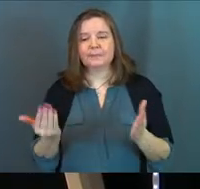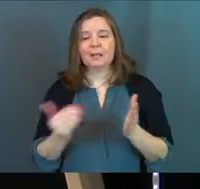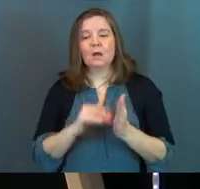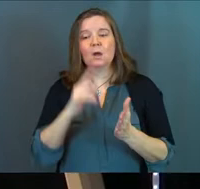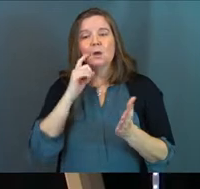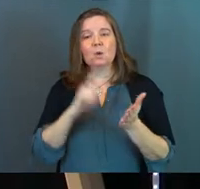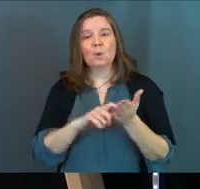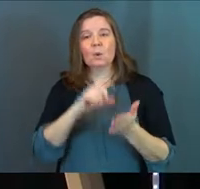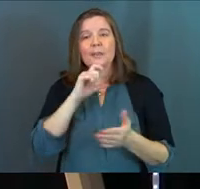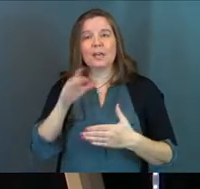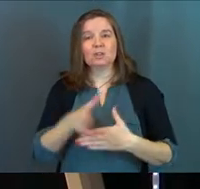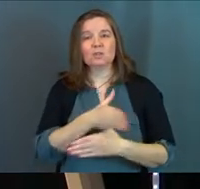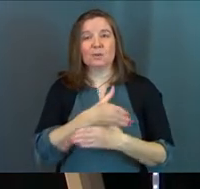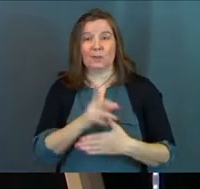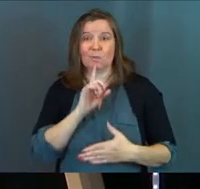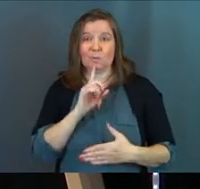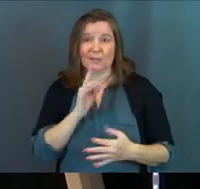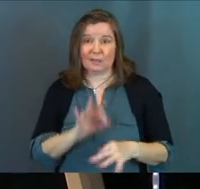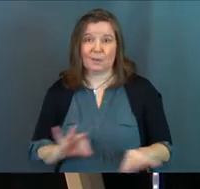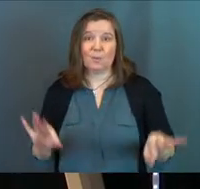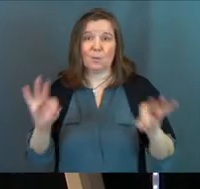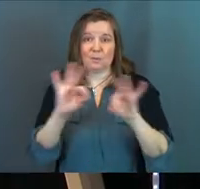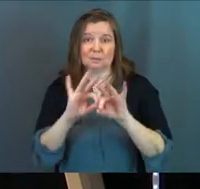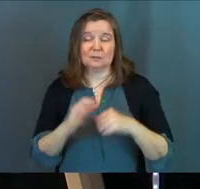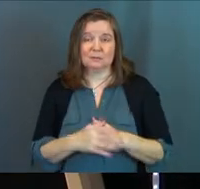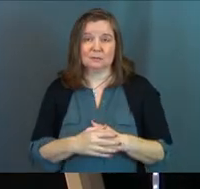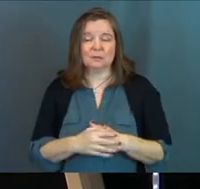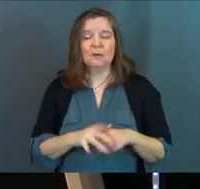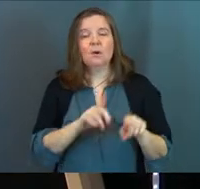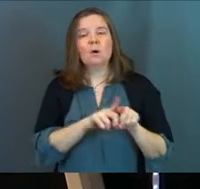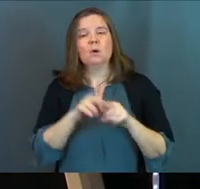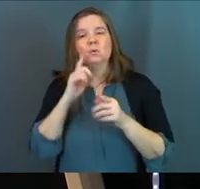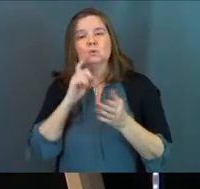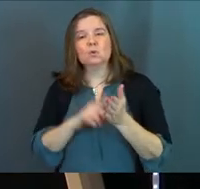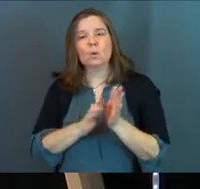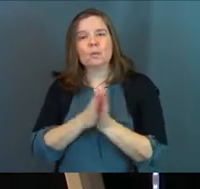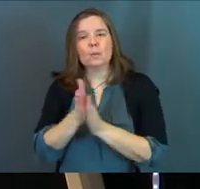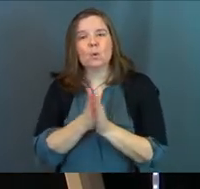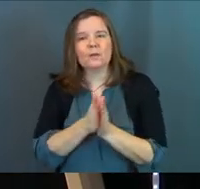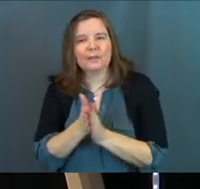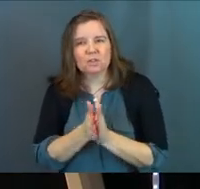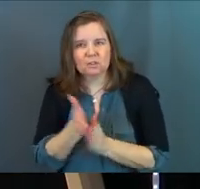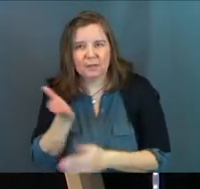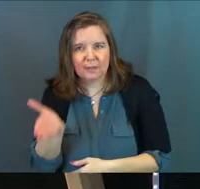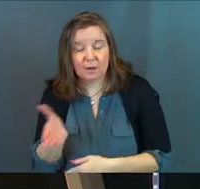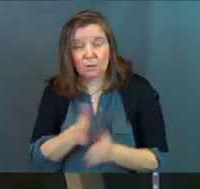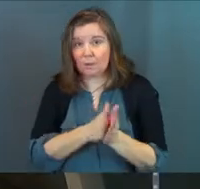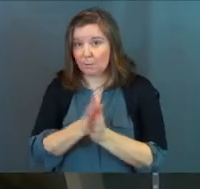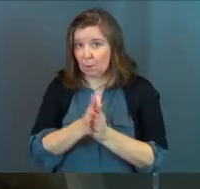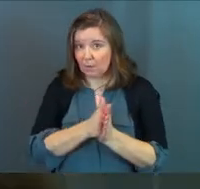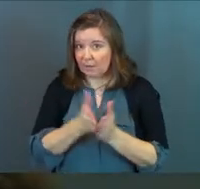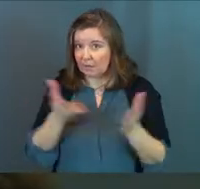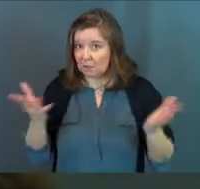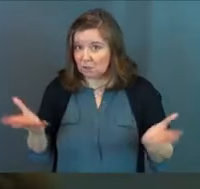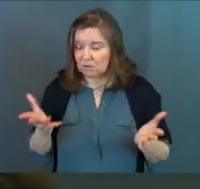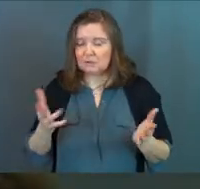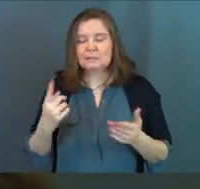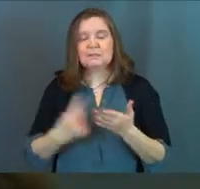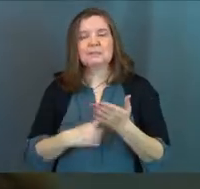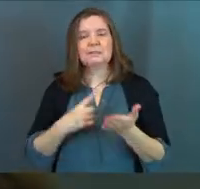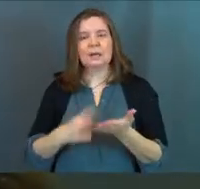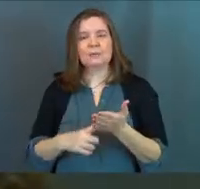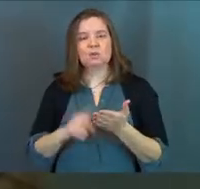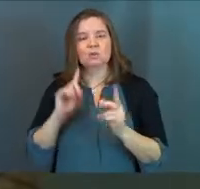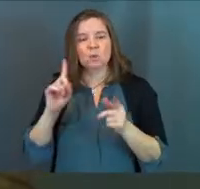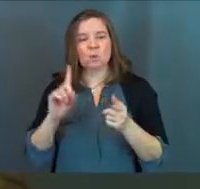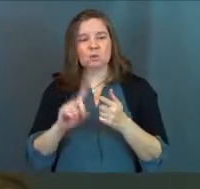Again, notice those age ranges. Those are really, really important. But also notice the motivation there. The motivation is that sometimes